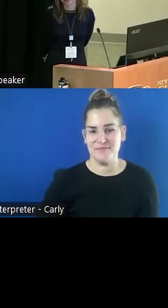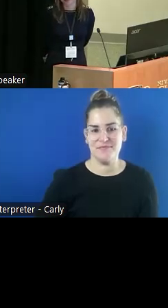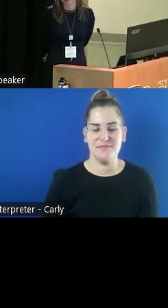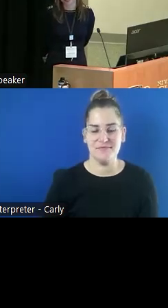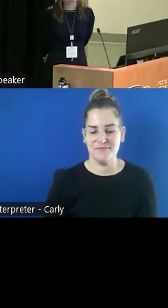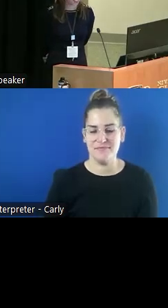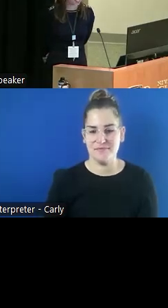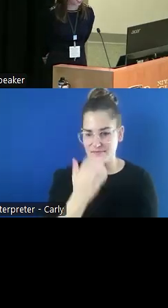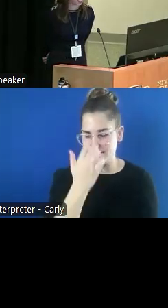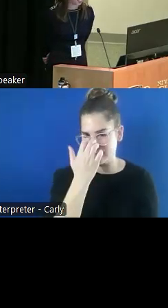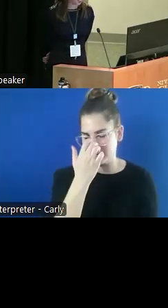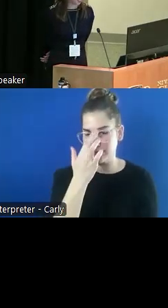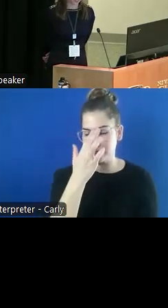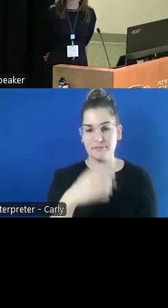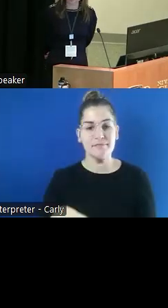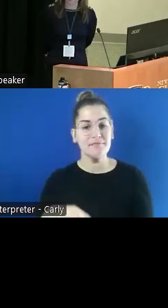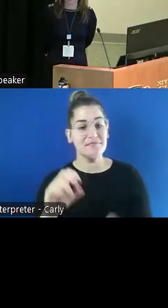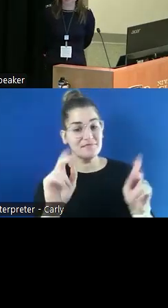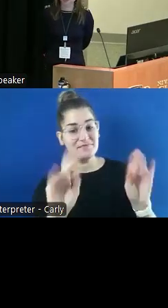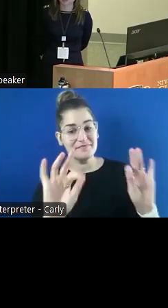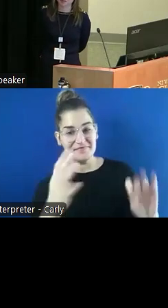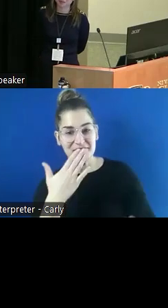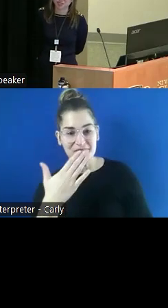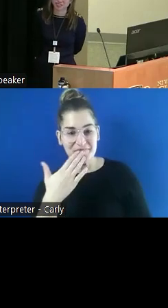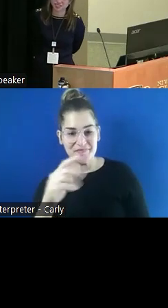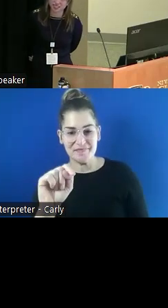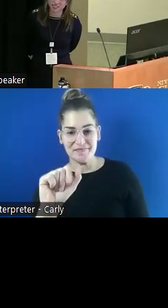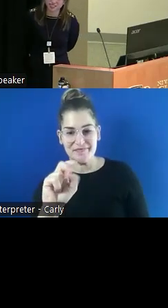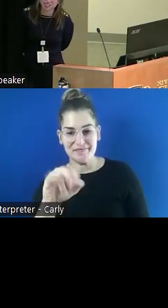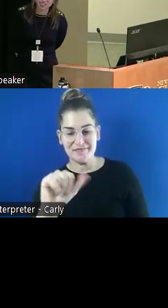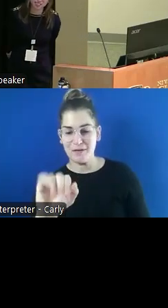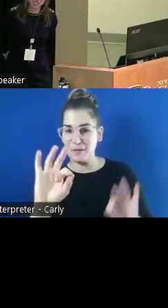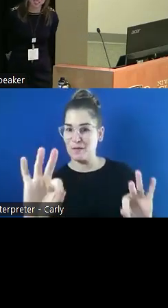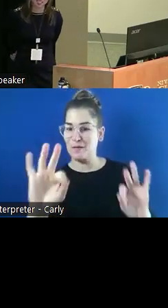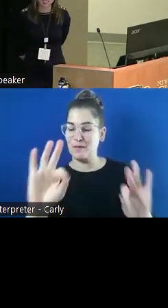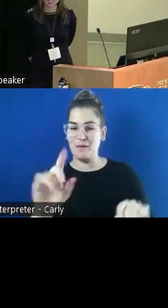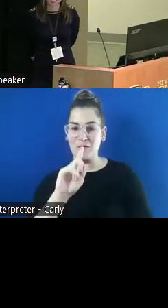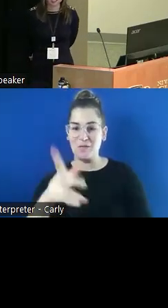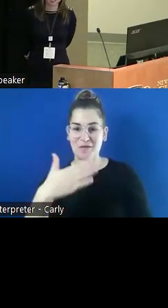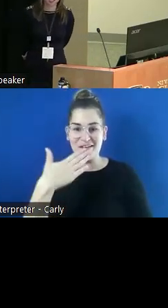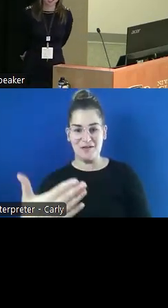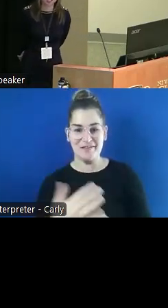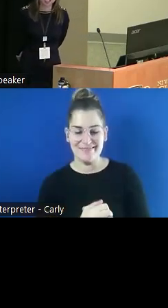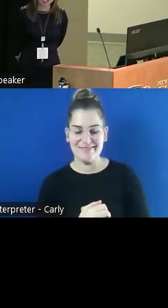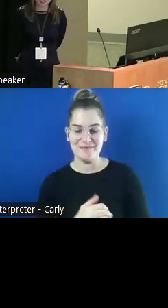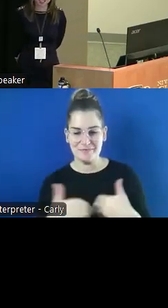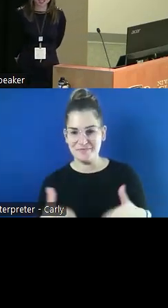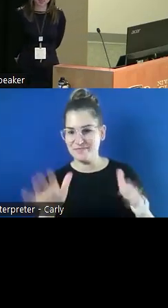All right, thank you, Tanya. That was really, really good. That was a good example, I think, of